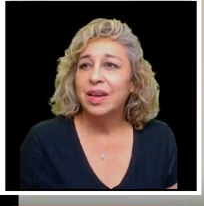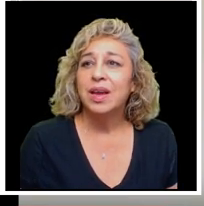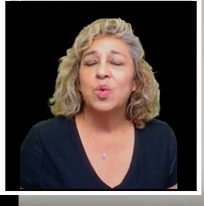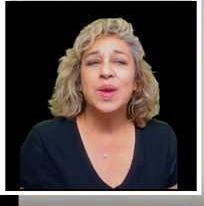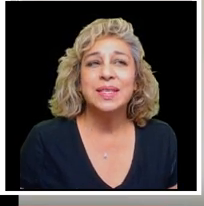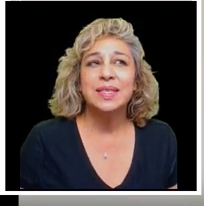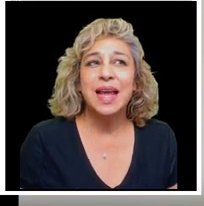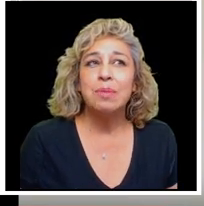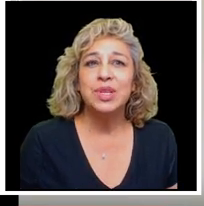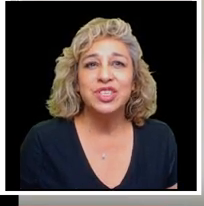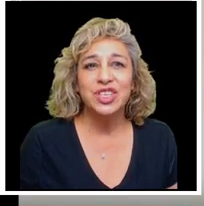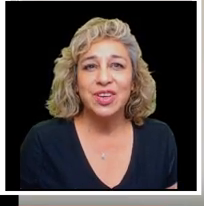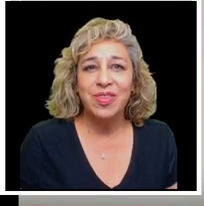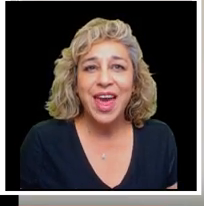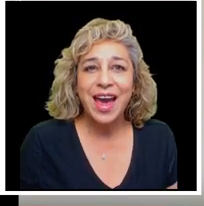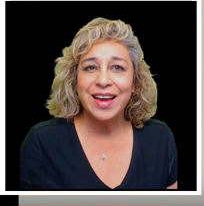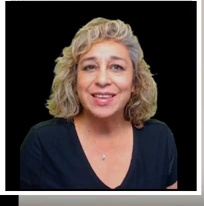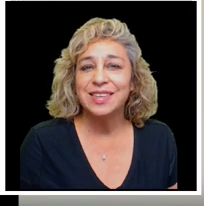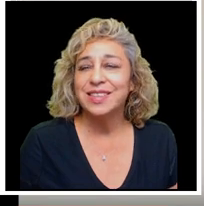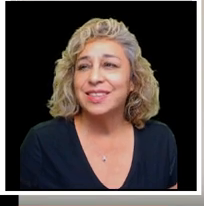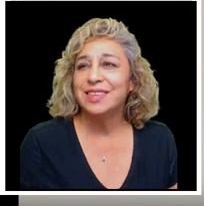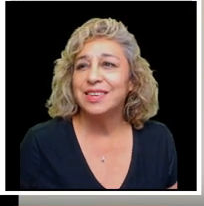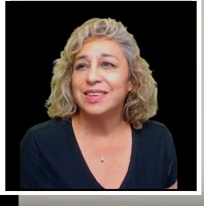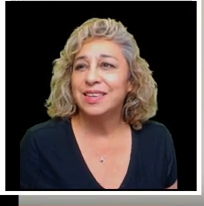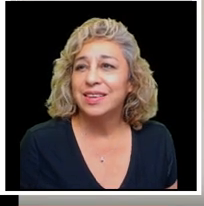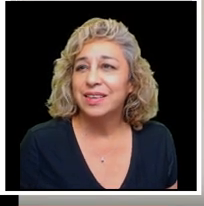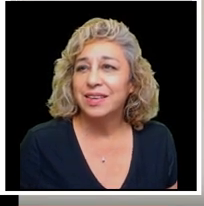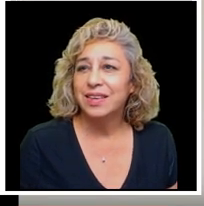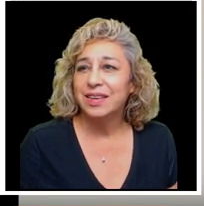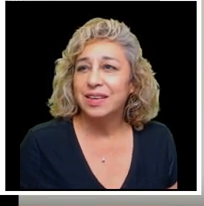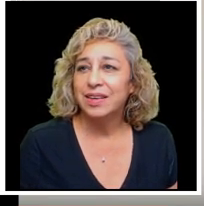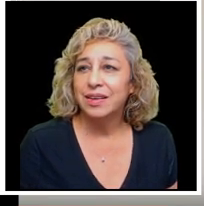we established that that